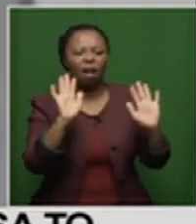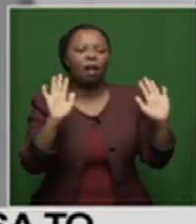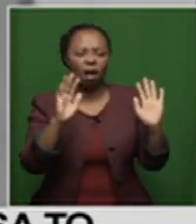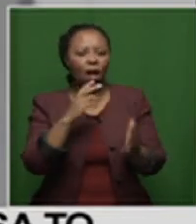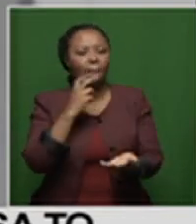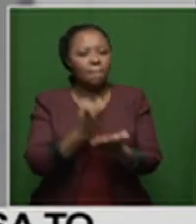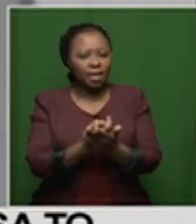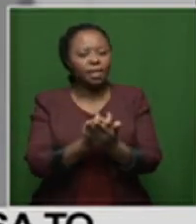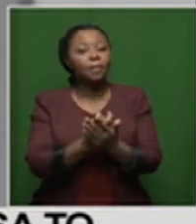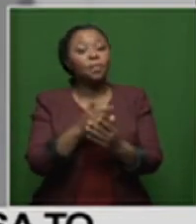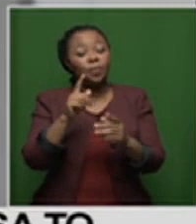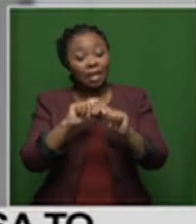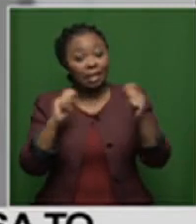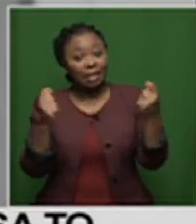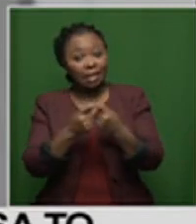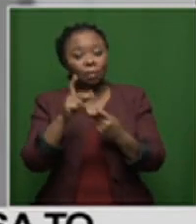part of Kalawa team,